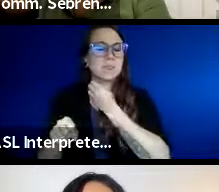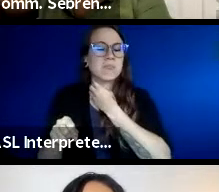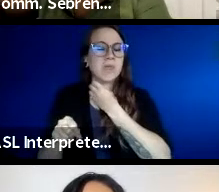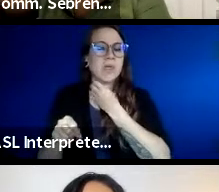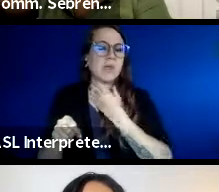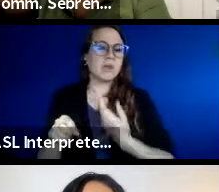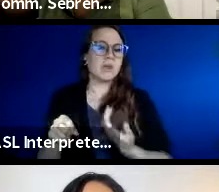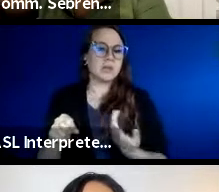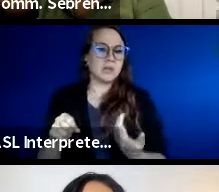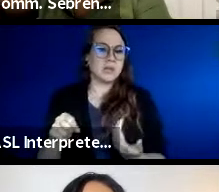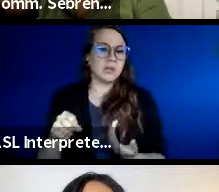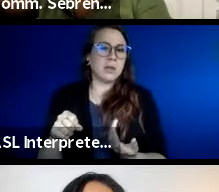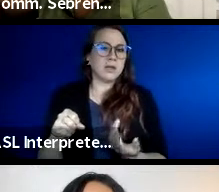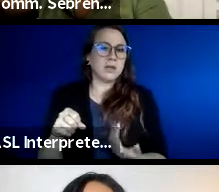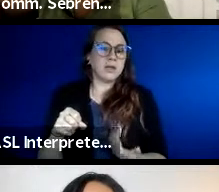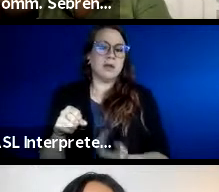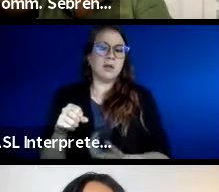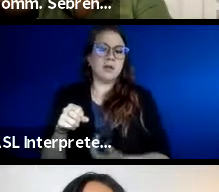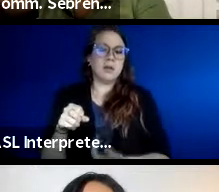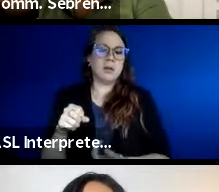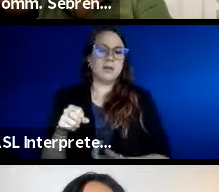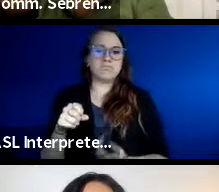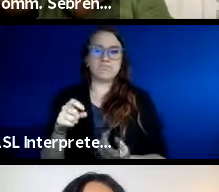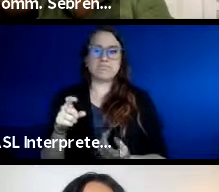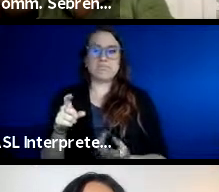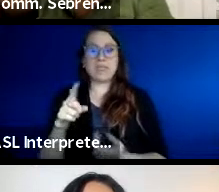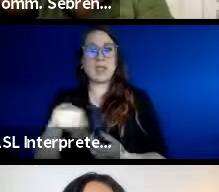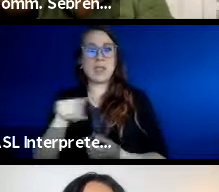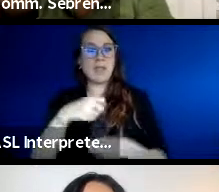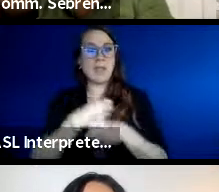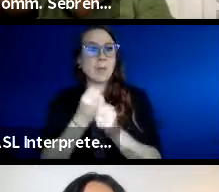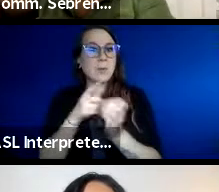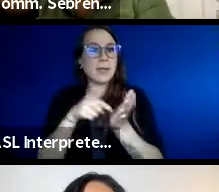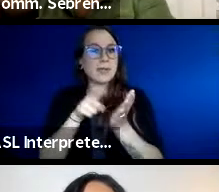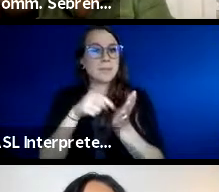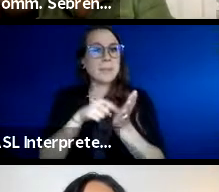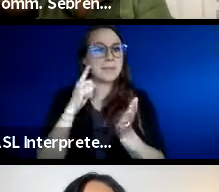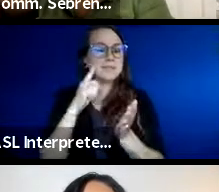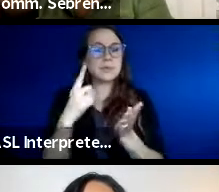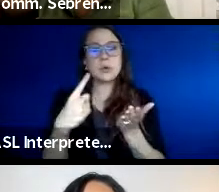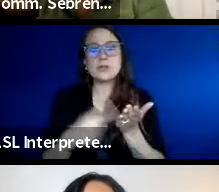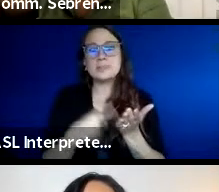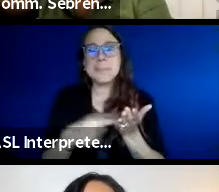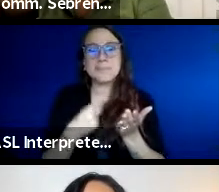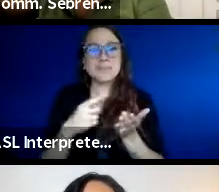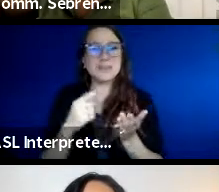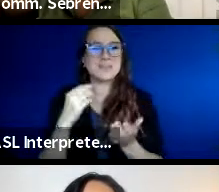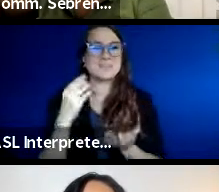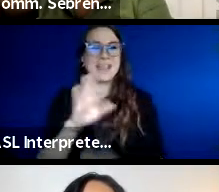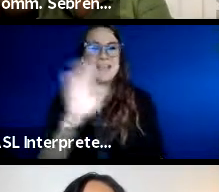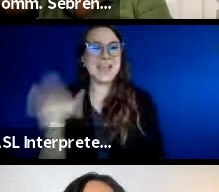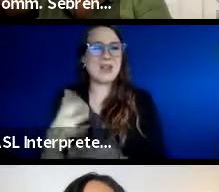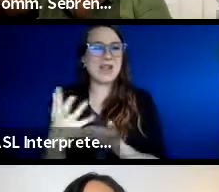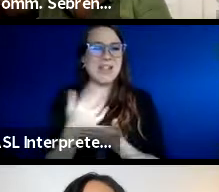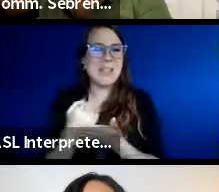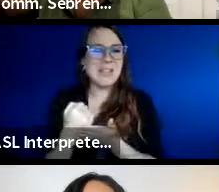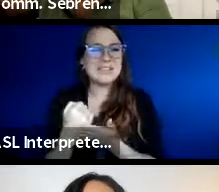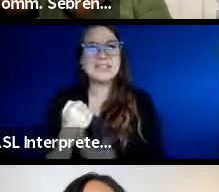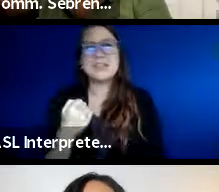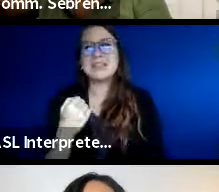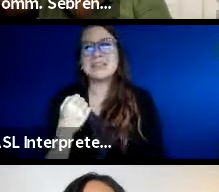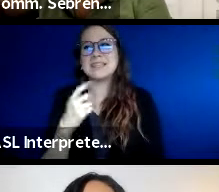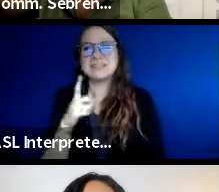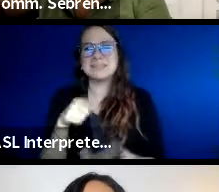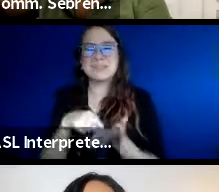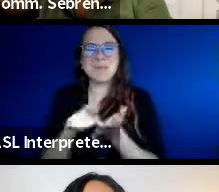They were making payments for something that, they never collected to